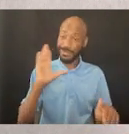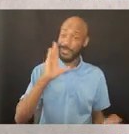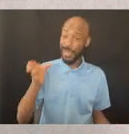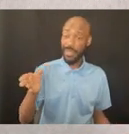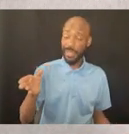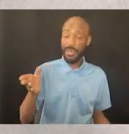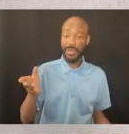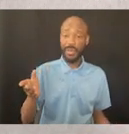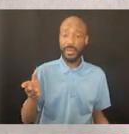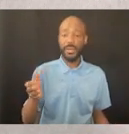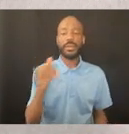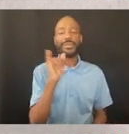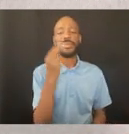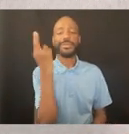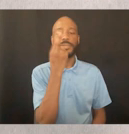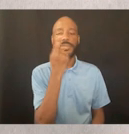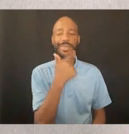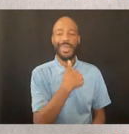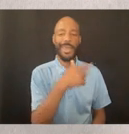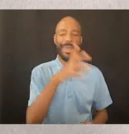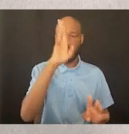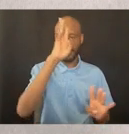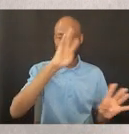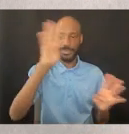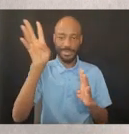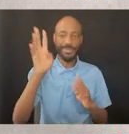why I create these works